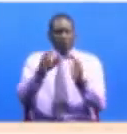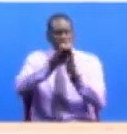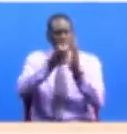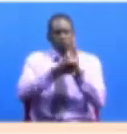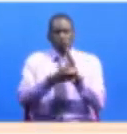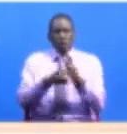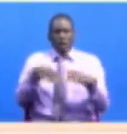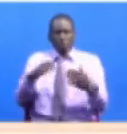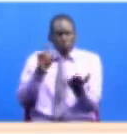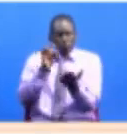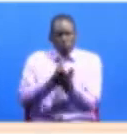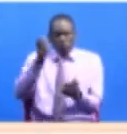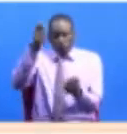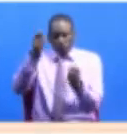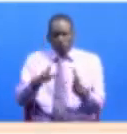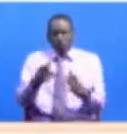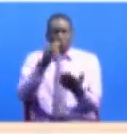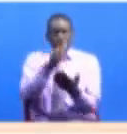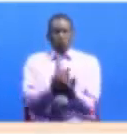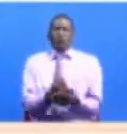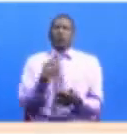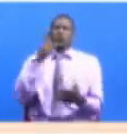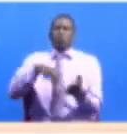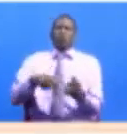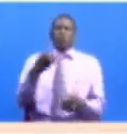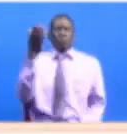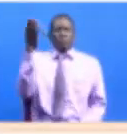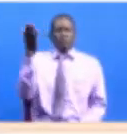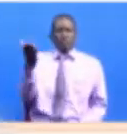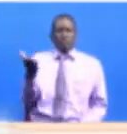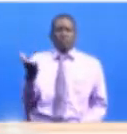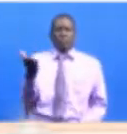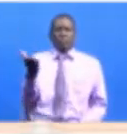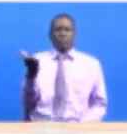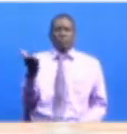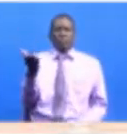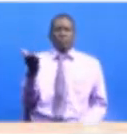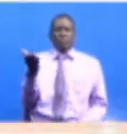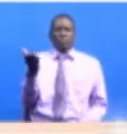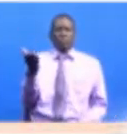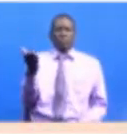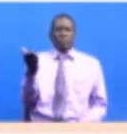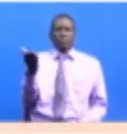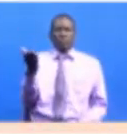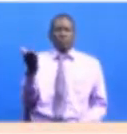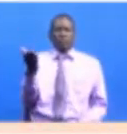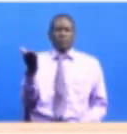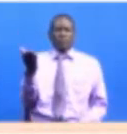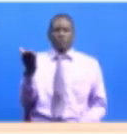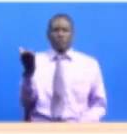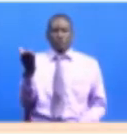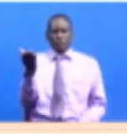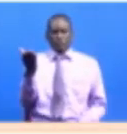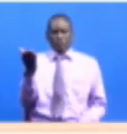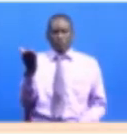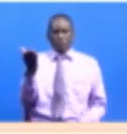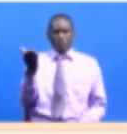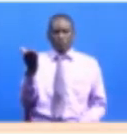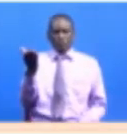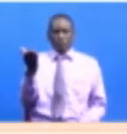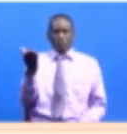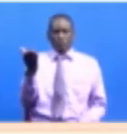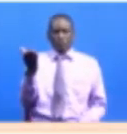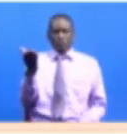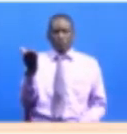on removal of a judge from office states that upon receipt of the recommendations by such a tribunal, the president shall act